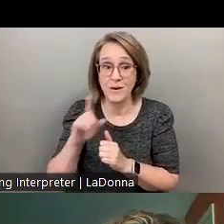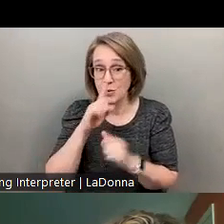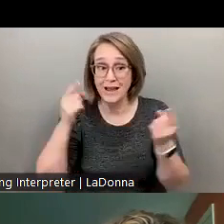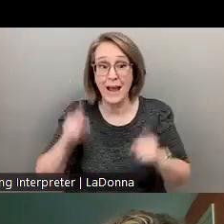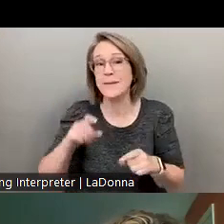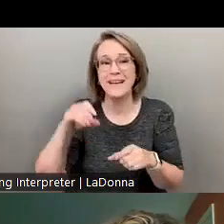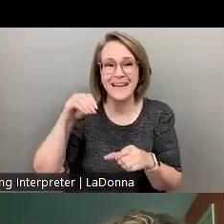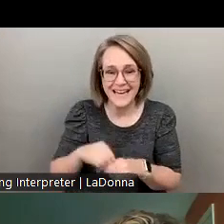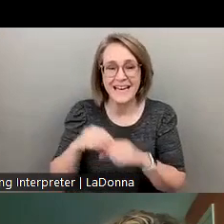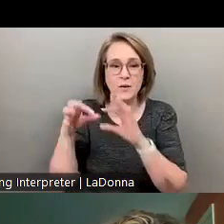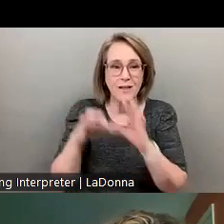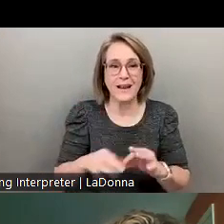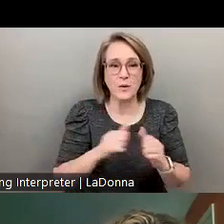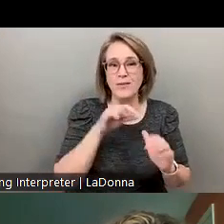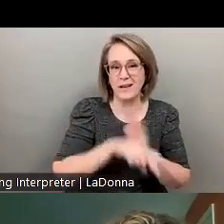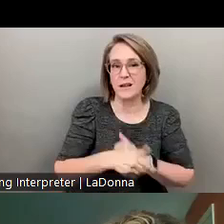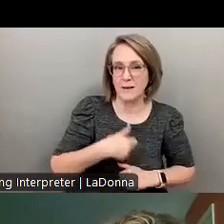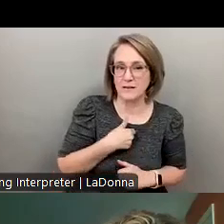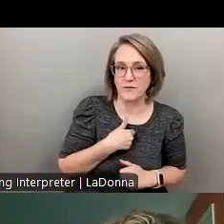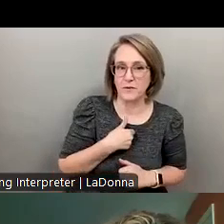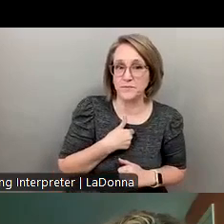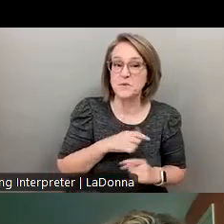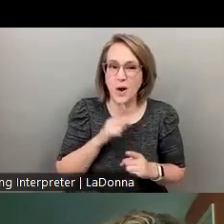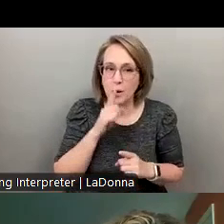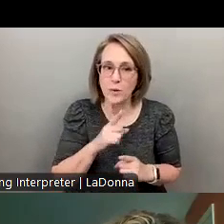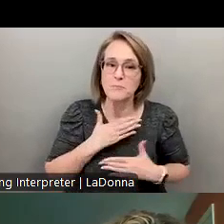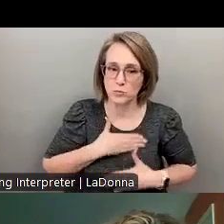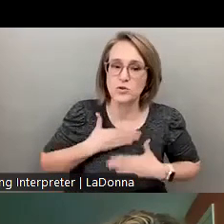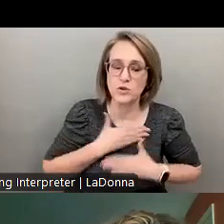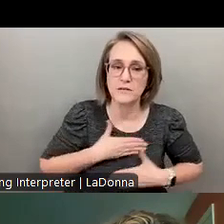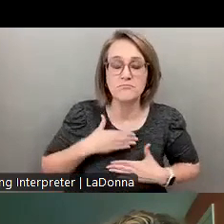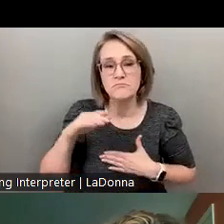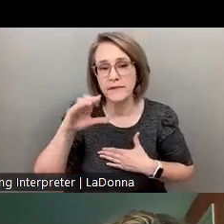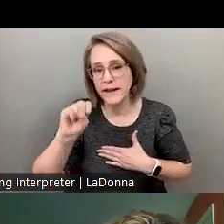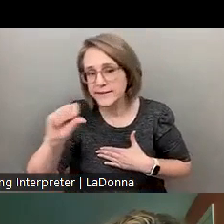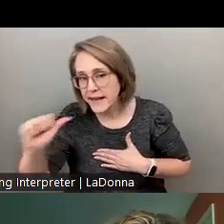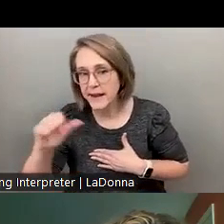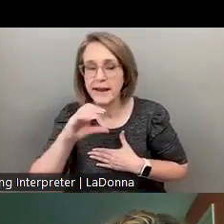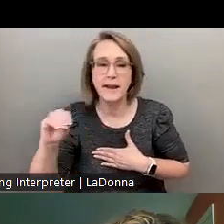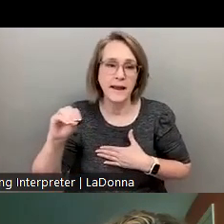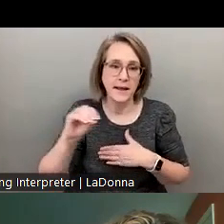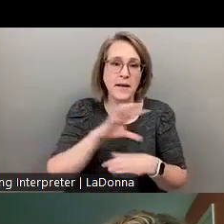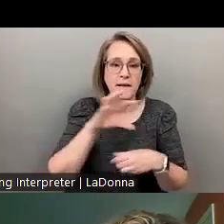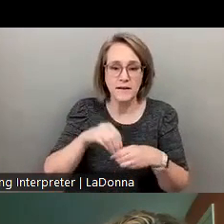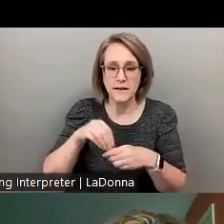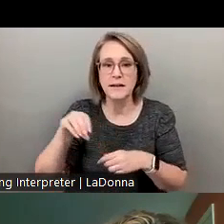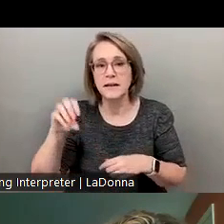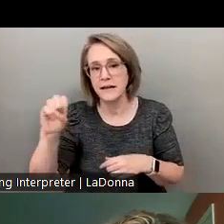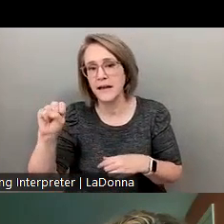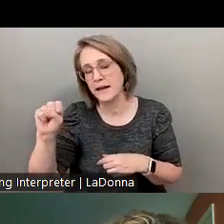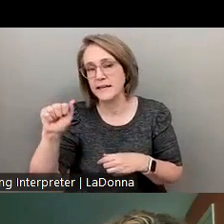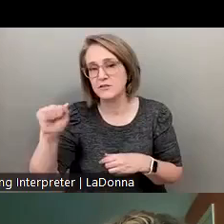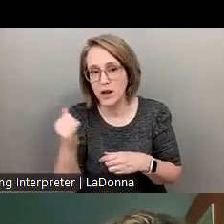with incidents of suicide. So I'm really appreciative that the SAAs and NCJA got introduced to this space, because I think